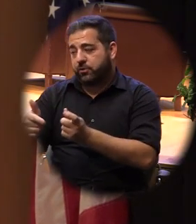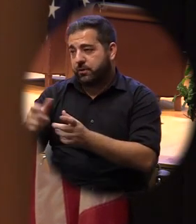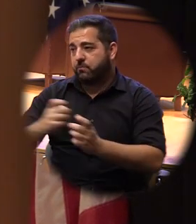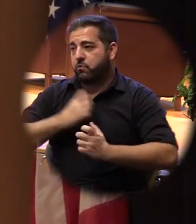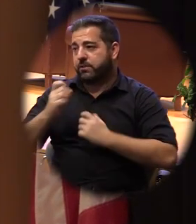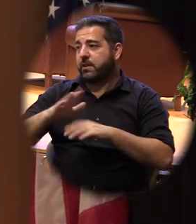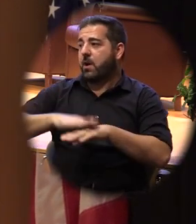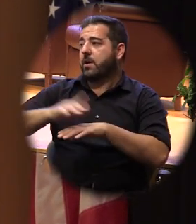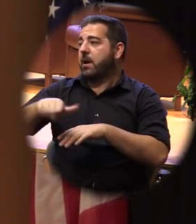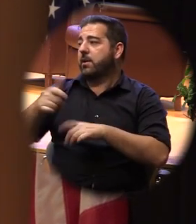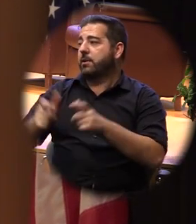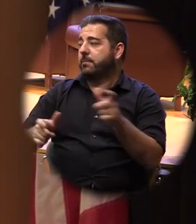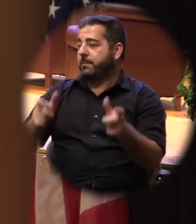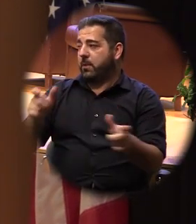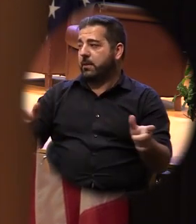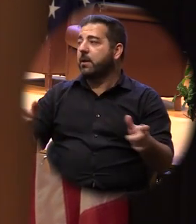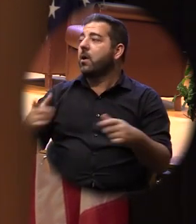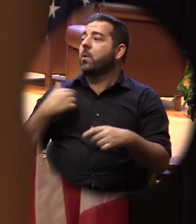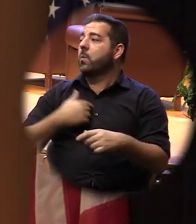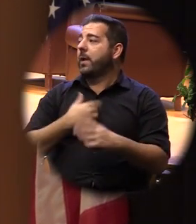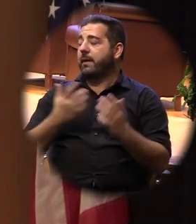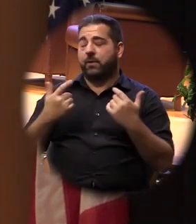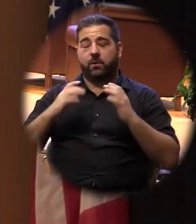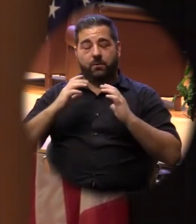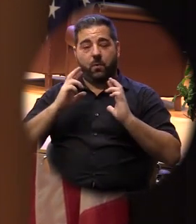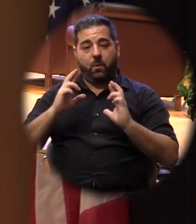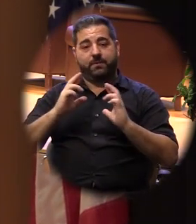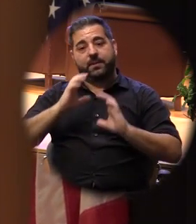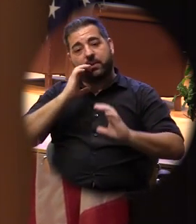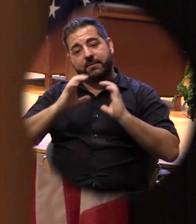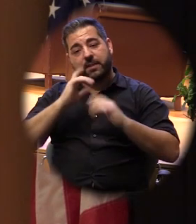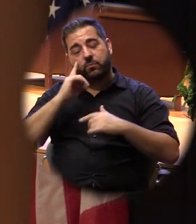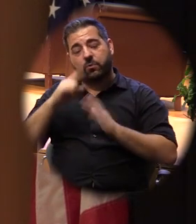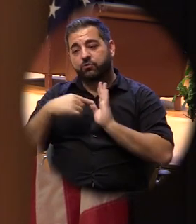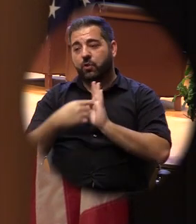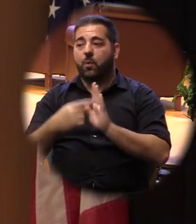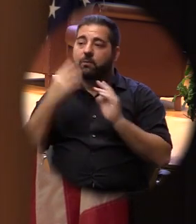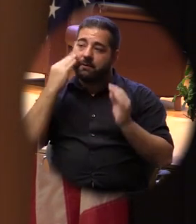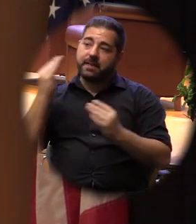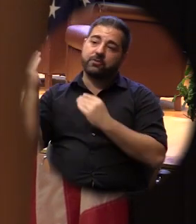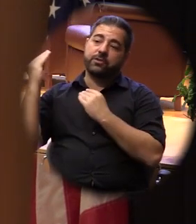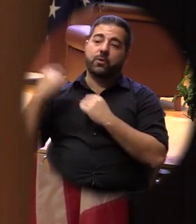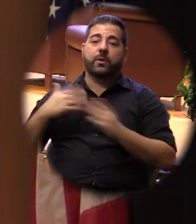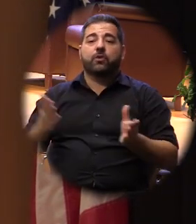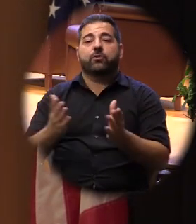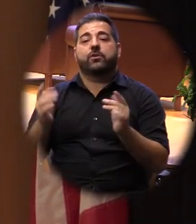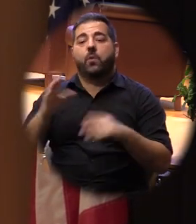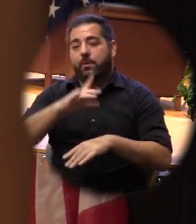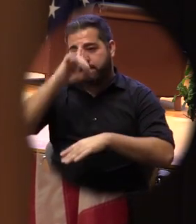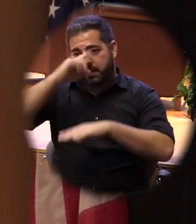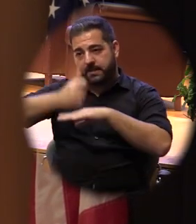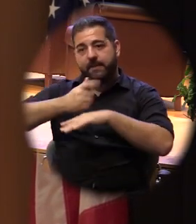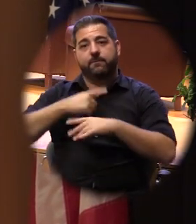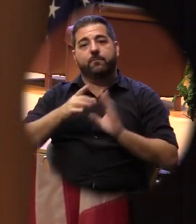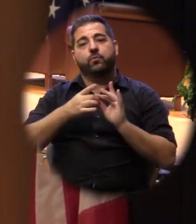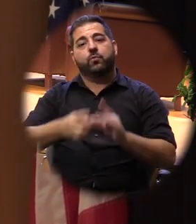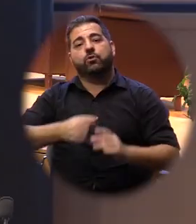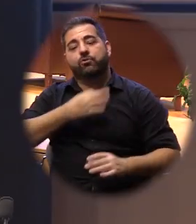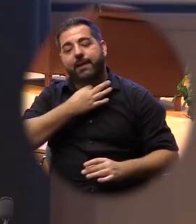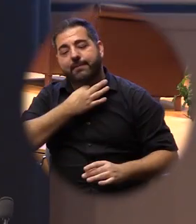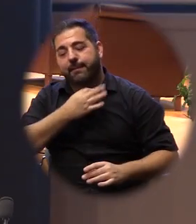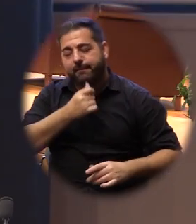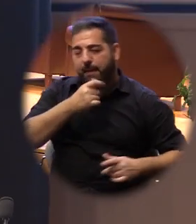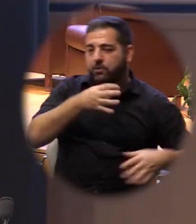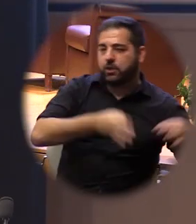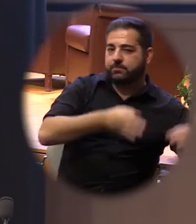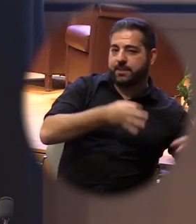This is a conversation that we hope will spur further conversations and reflection, so we encourage a mindset of curiosity rather than